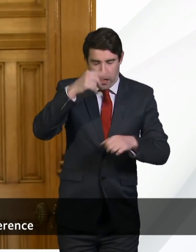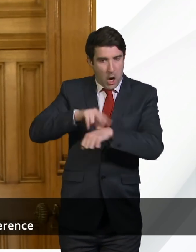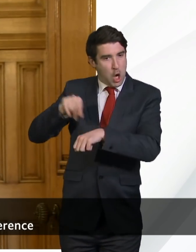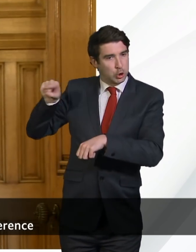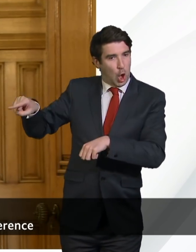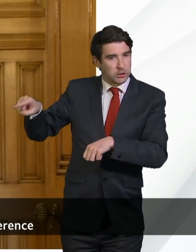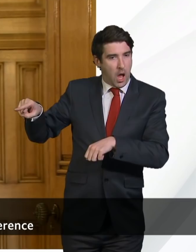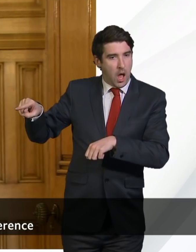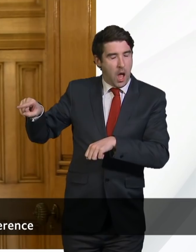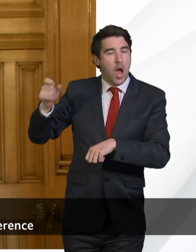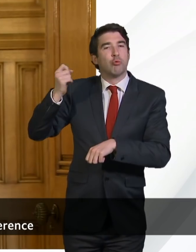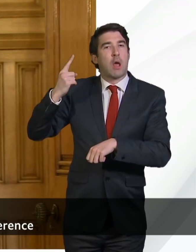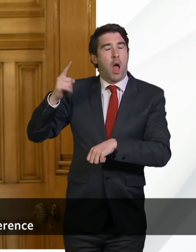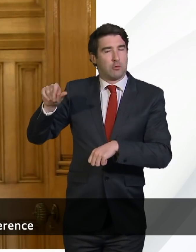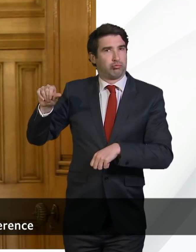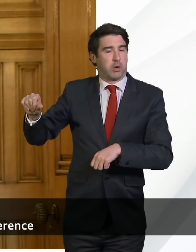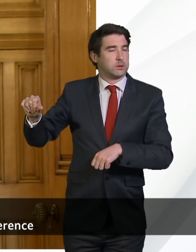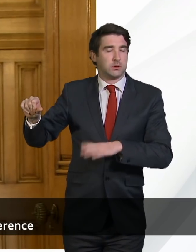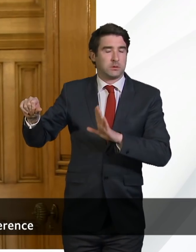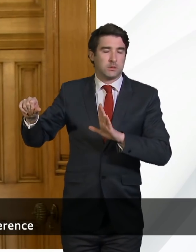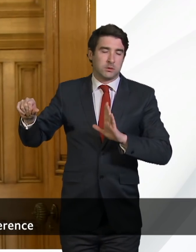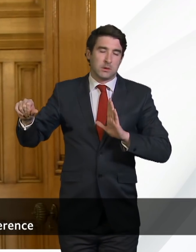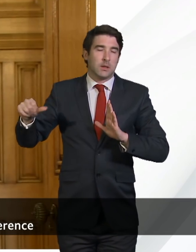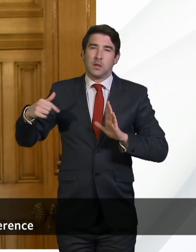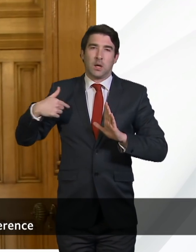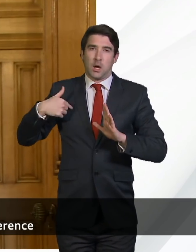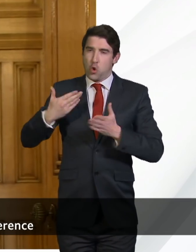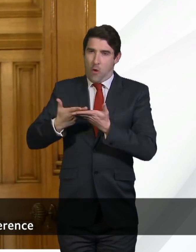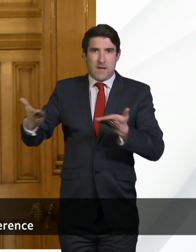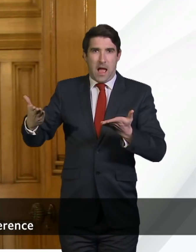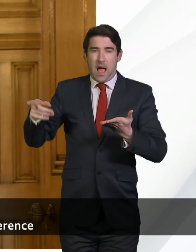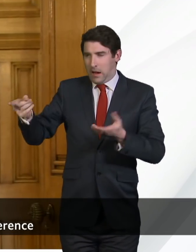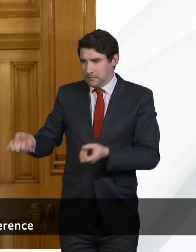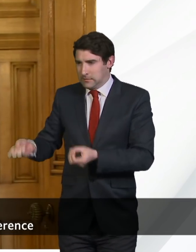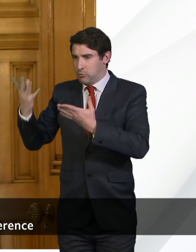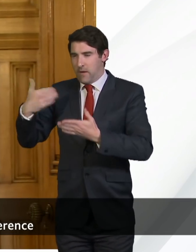just to think about the sacrifices those on the front line, particularly in our NHS, are making.